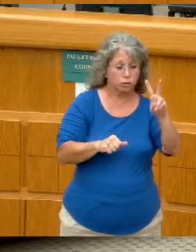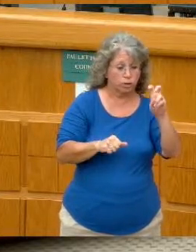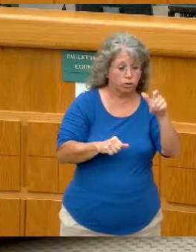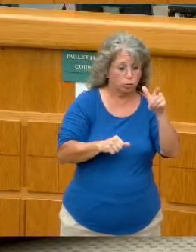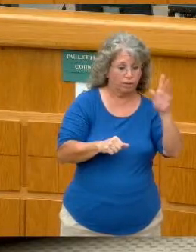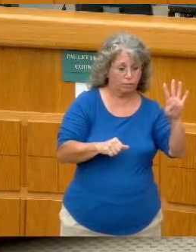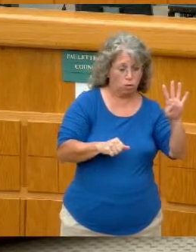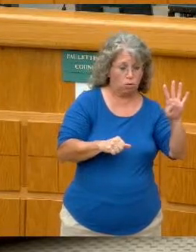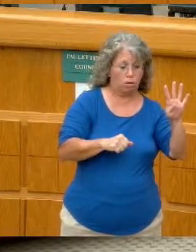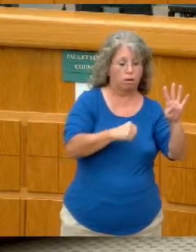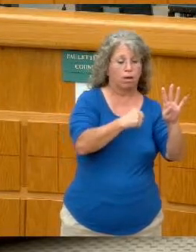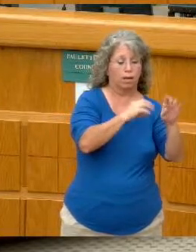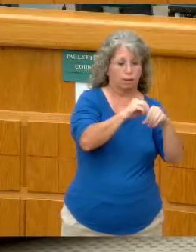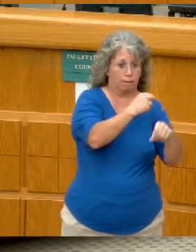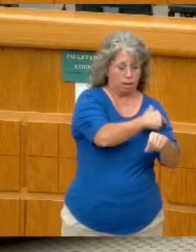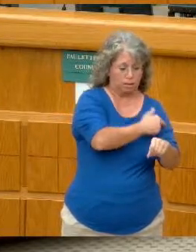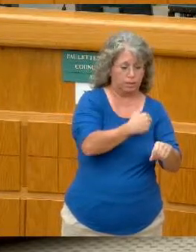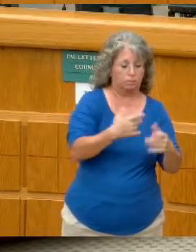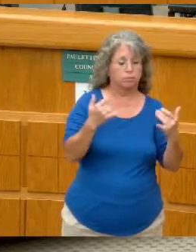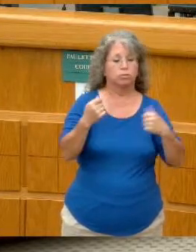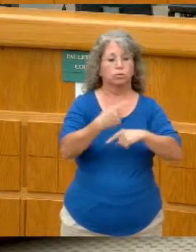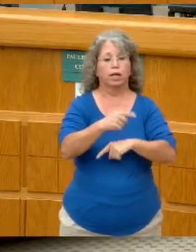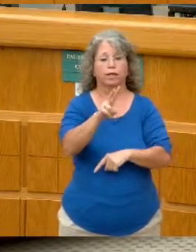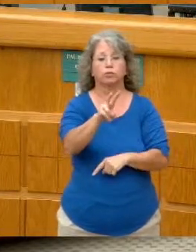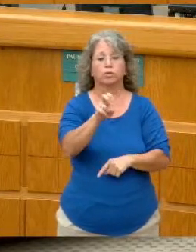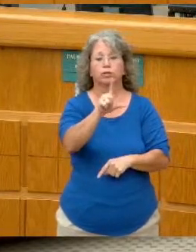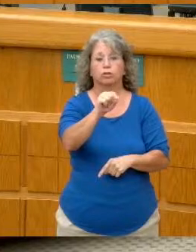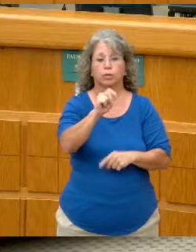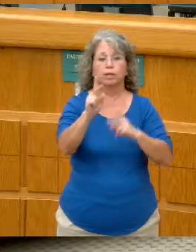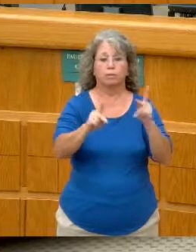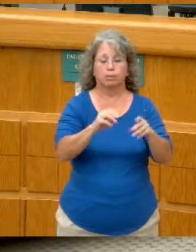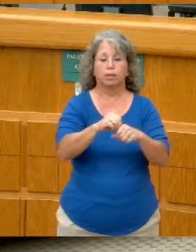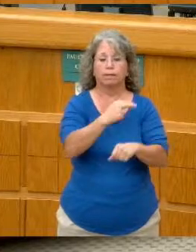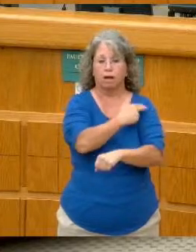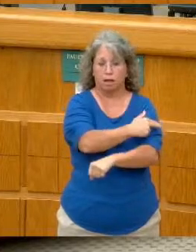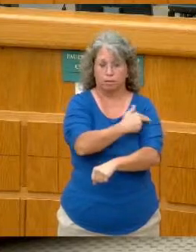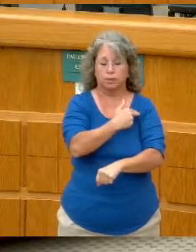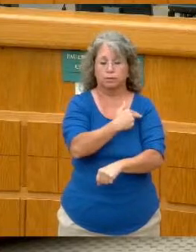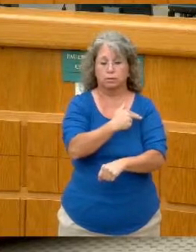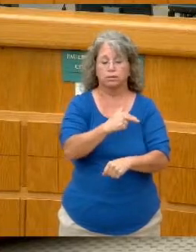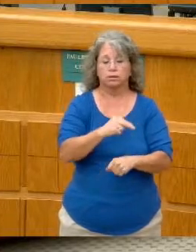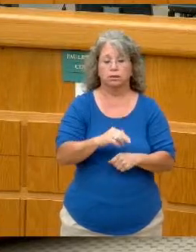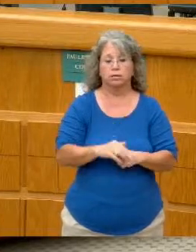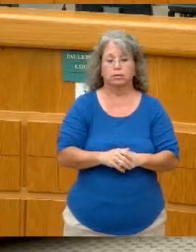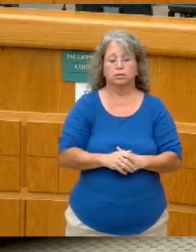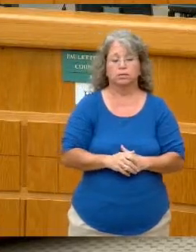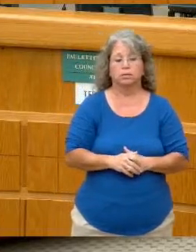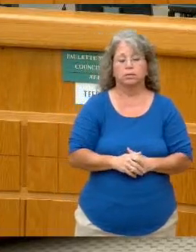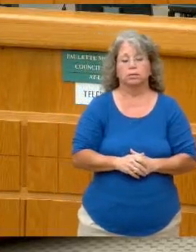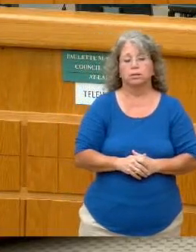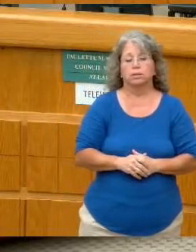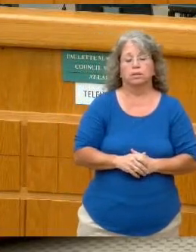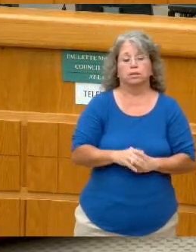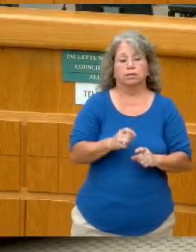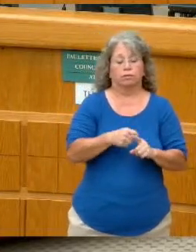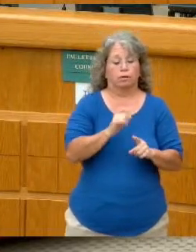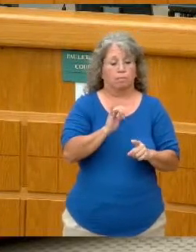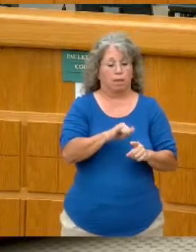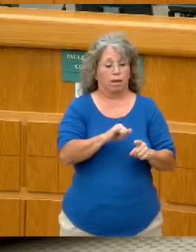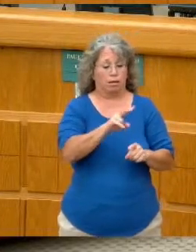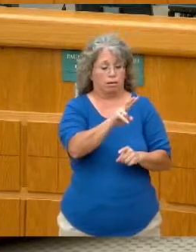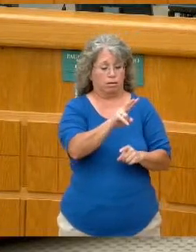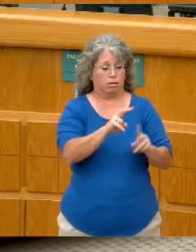224. Today, there's 220 in the hospital. That's a decrease of 4. And then of those